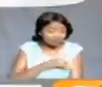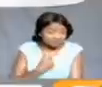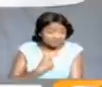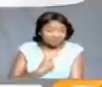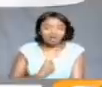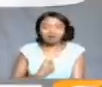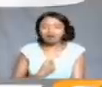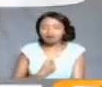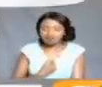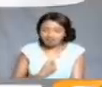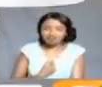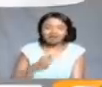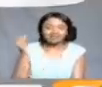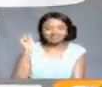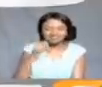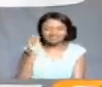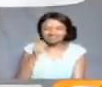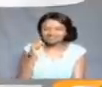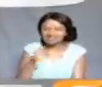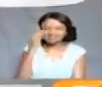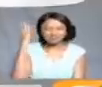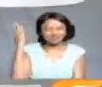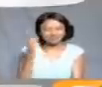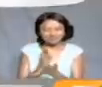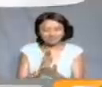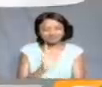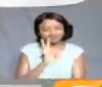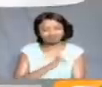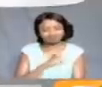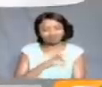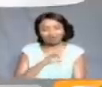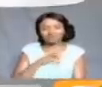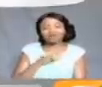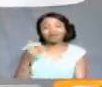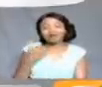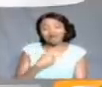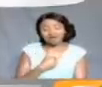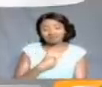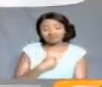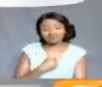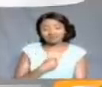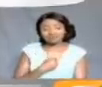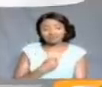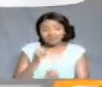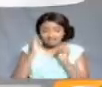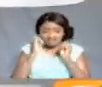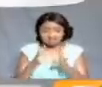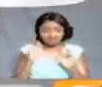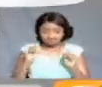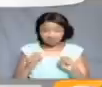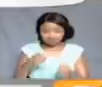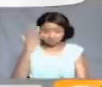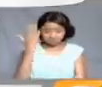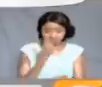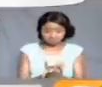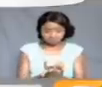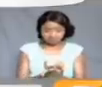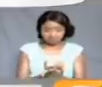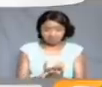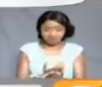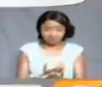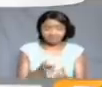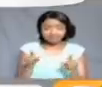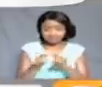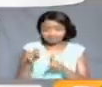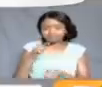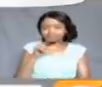money. It's a bankable career at the end of the day. If I can prove, you know, and it begins with, like she said, she has a friend who would